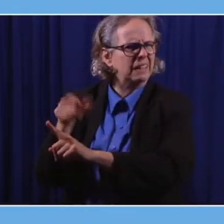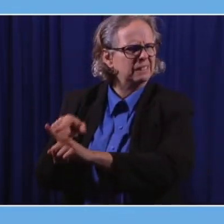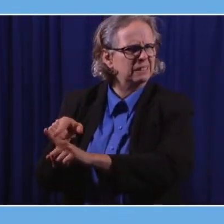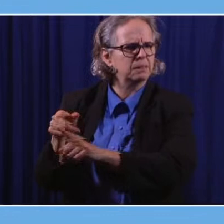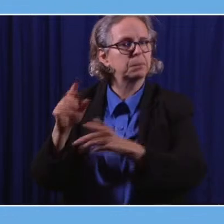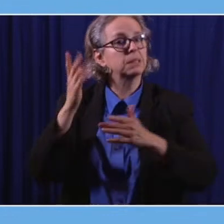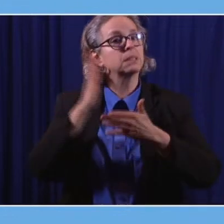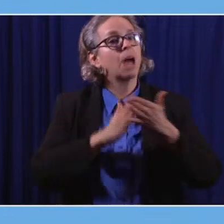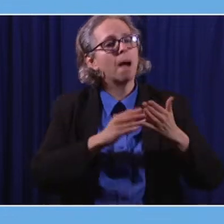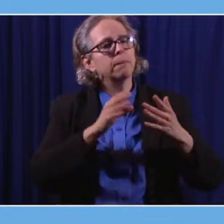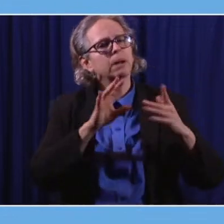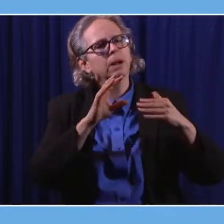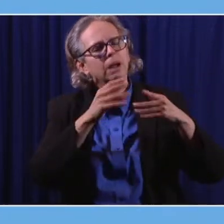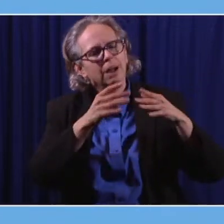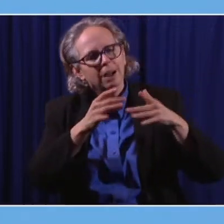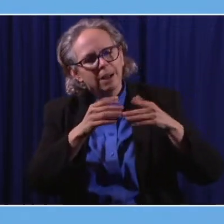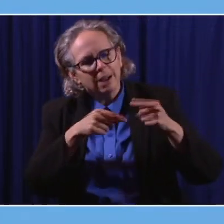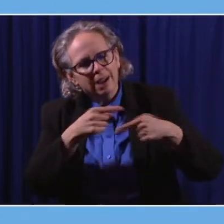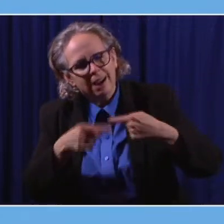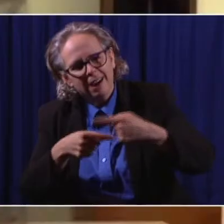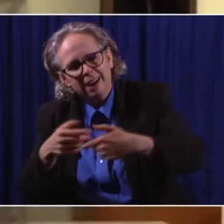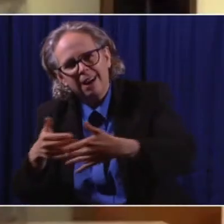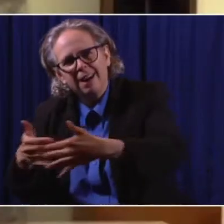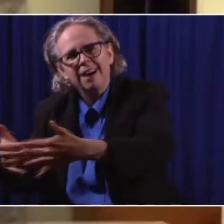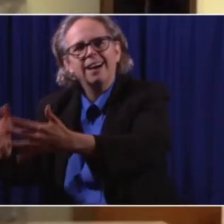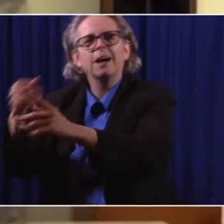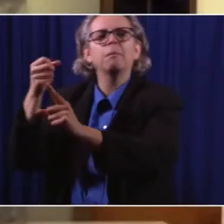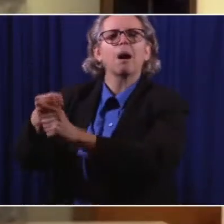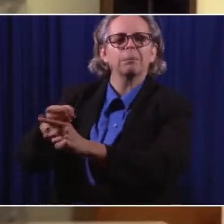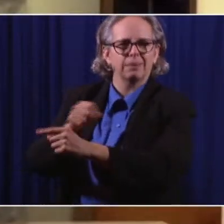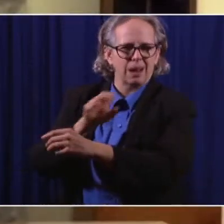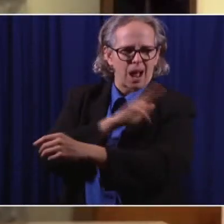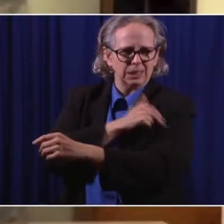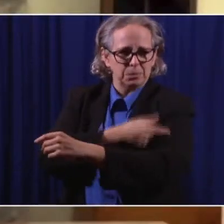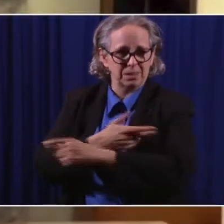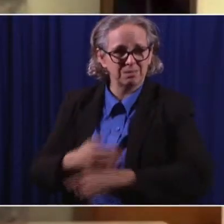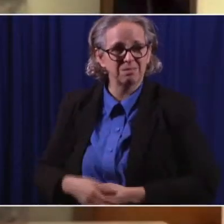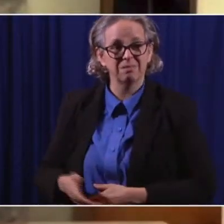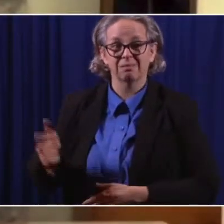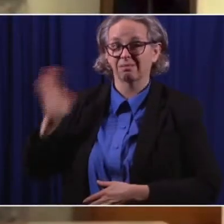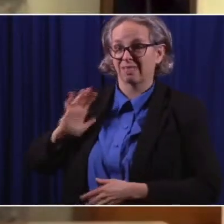For example, on October 9th, see if I can find